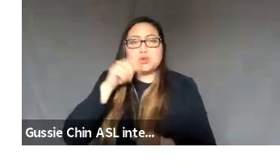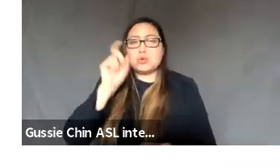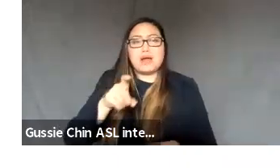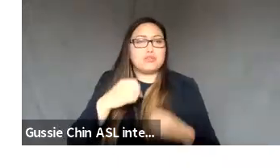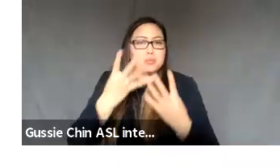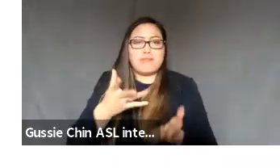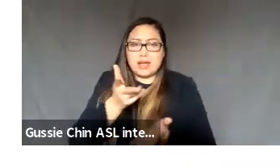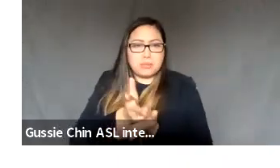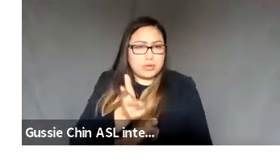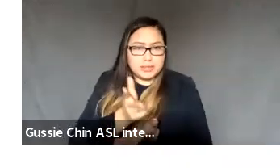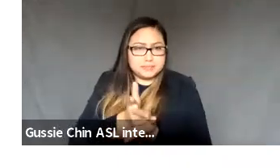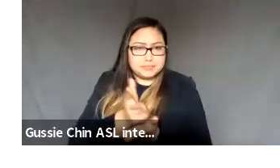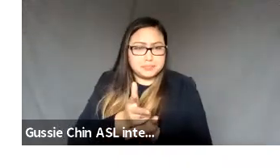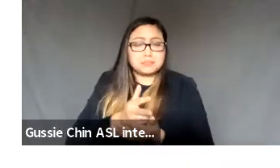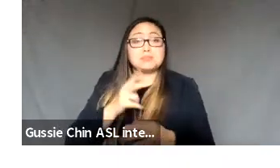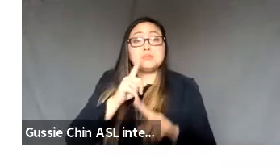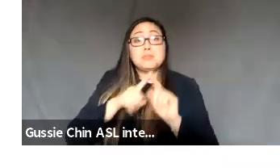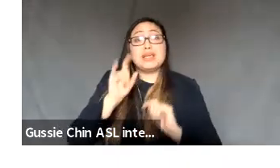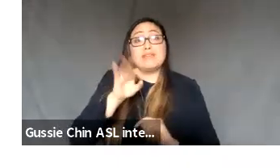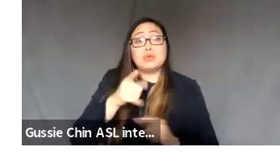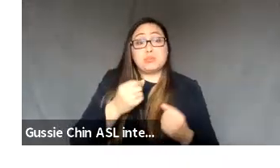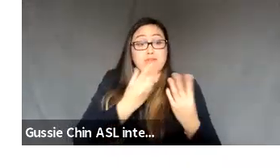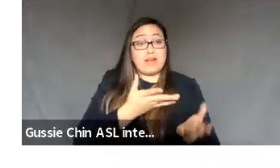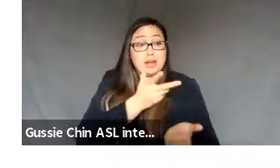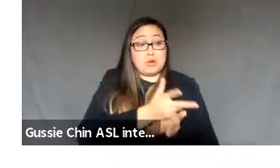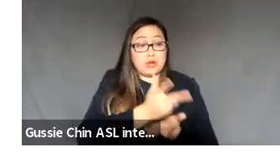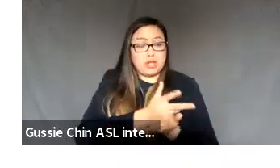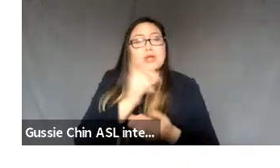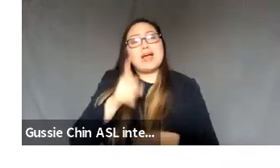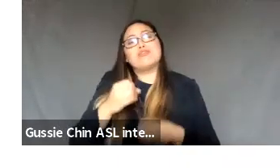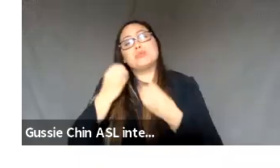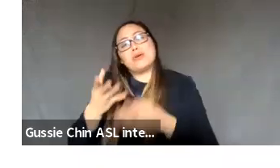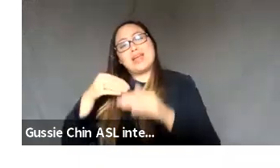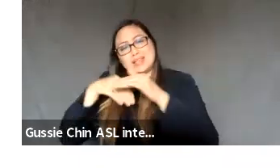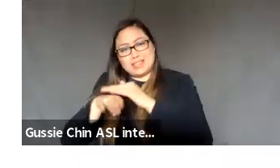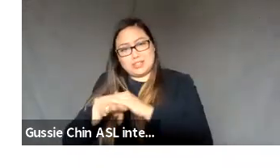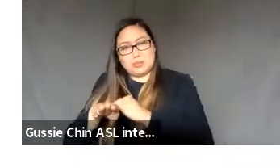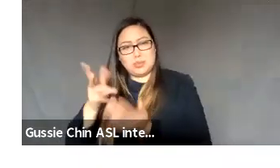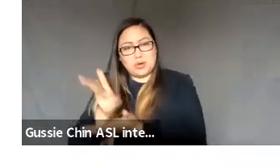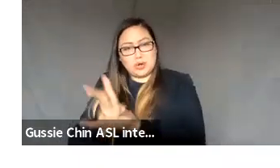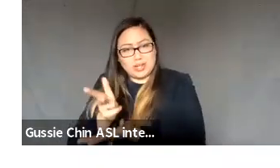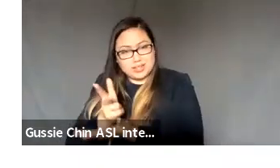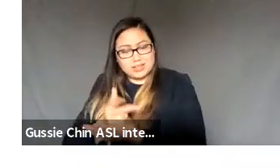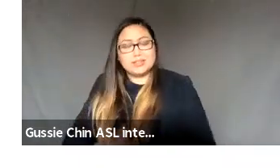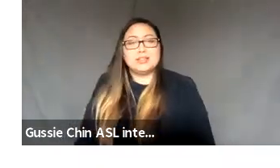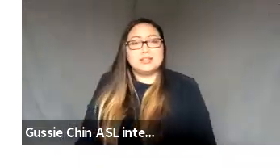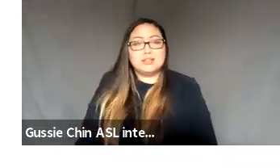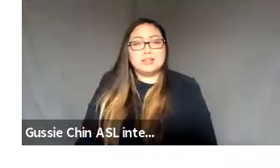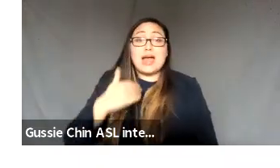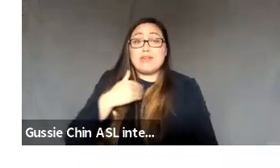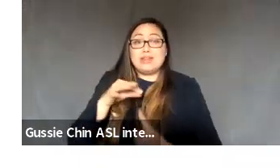parking, but if you do provide parking, you have to provide accessible parking. There is an exception